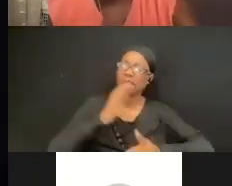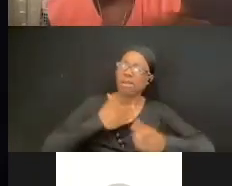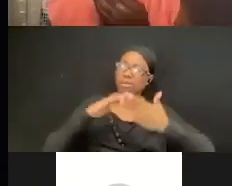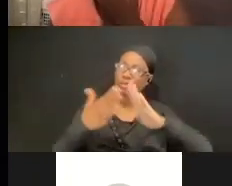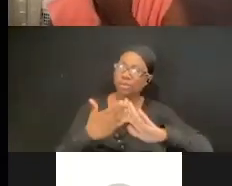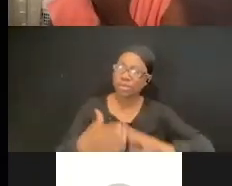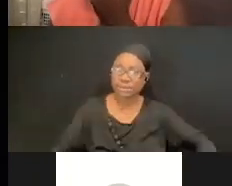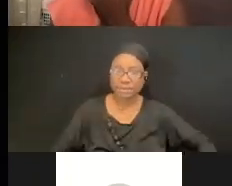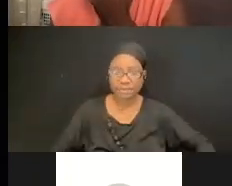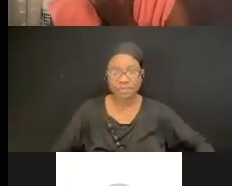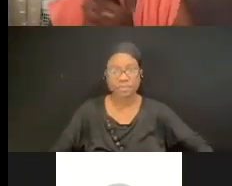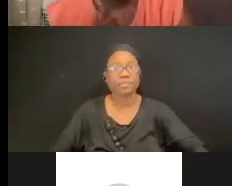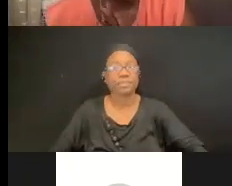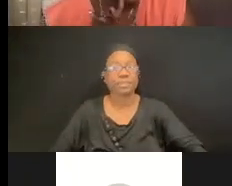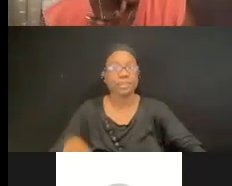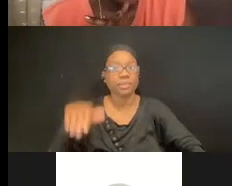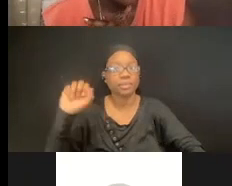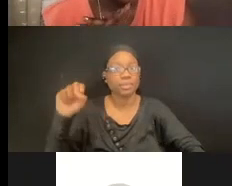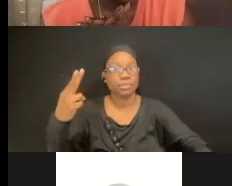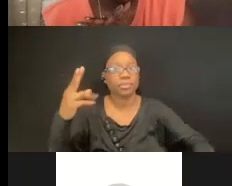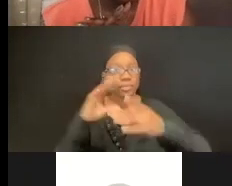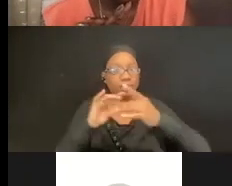I really appreciate those words by Cece.